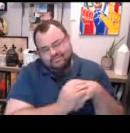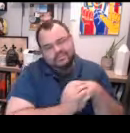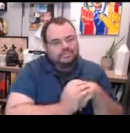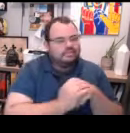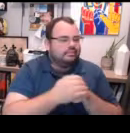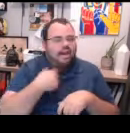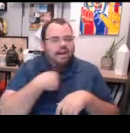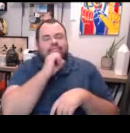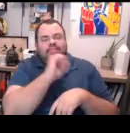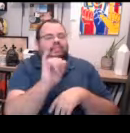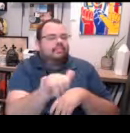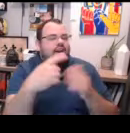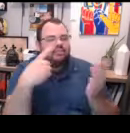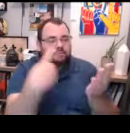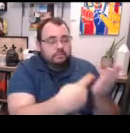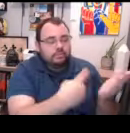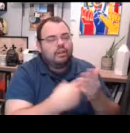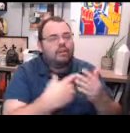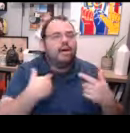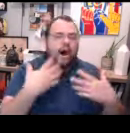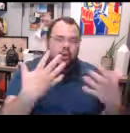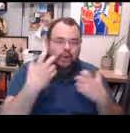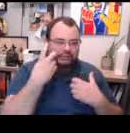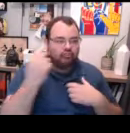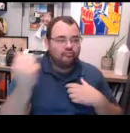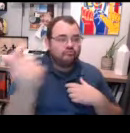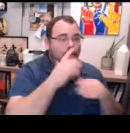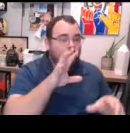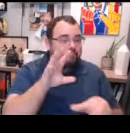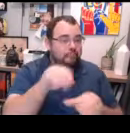Yes. Perfect. I love that.